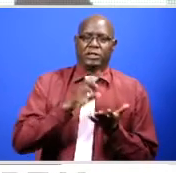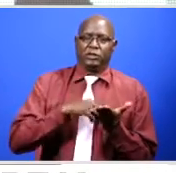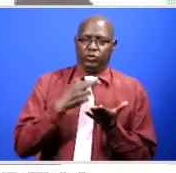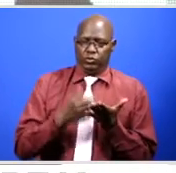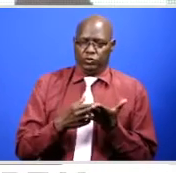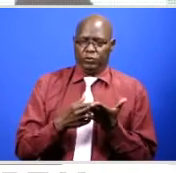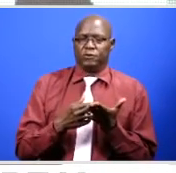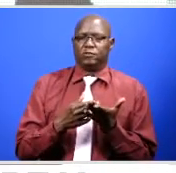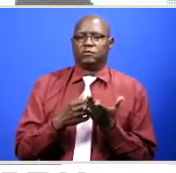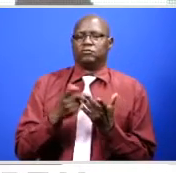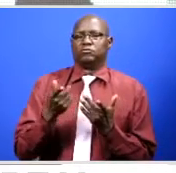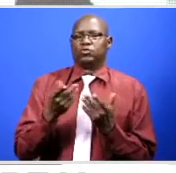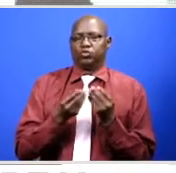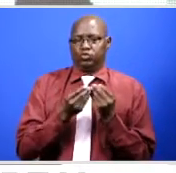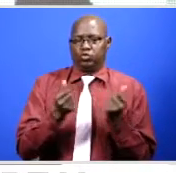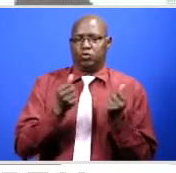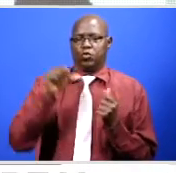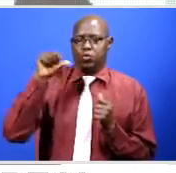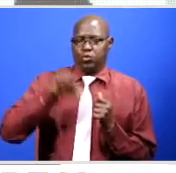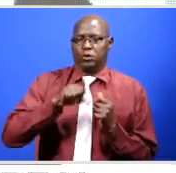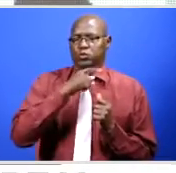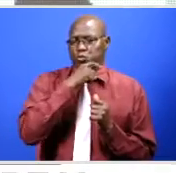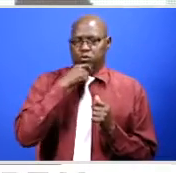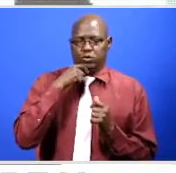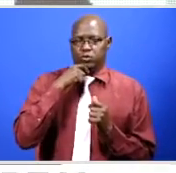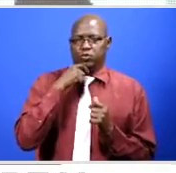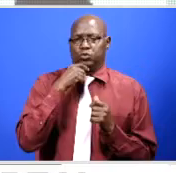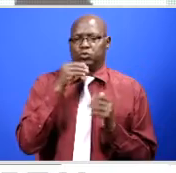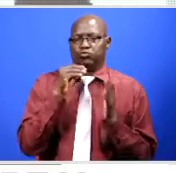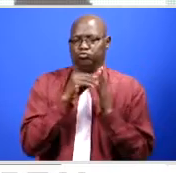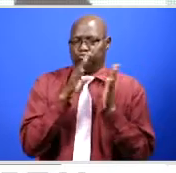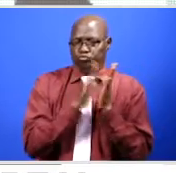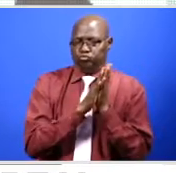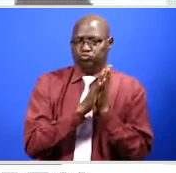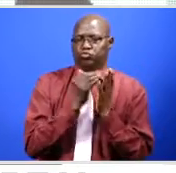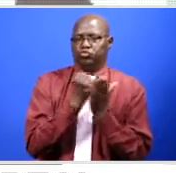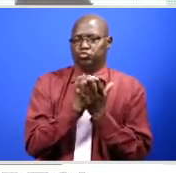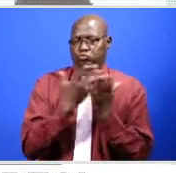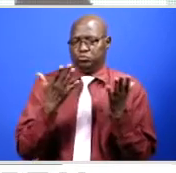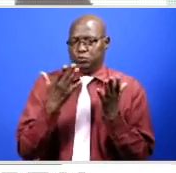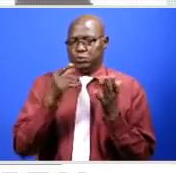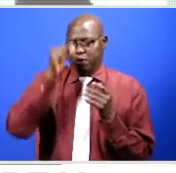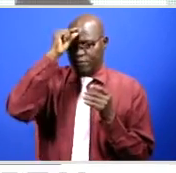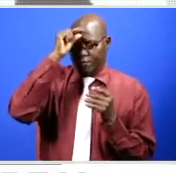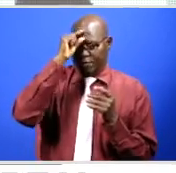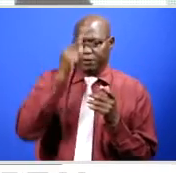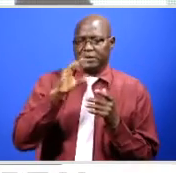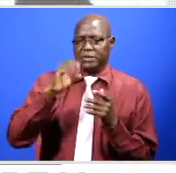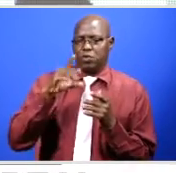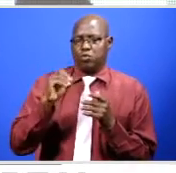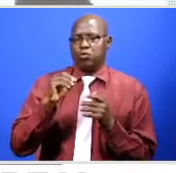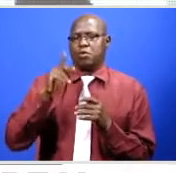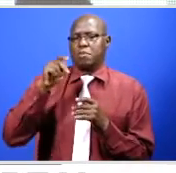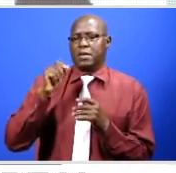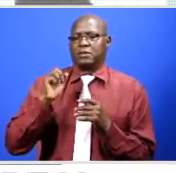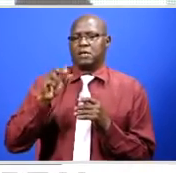to address the worsening drought. In a Gazette notice issued on Monday, the 15-member committee will be chaired by Safaricom CEO Peter Ndegwa